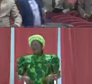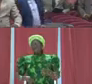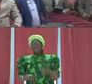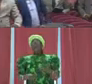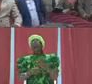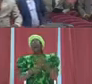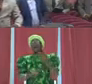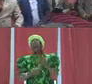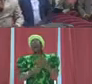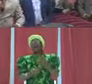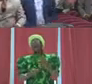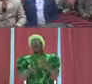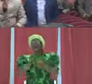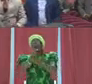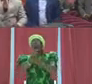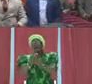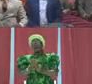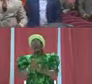supernatural strength,